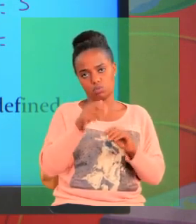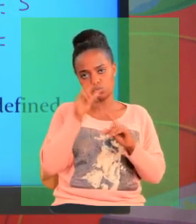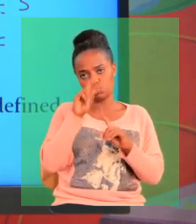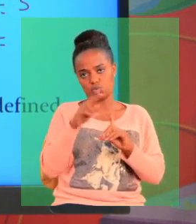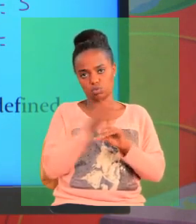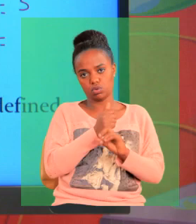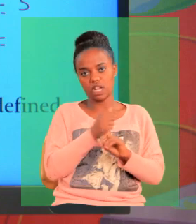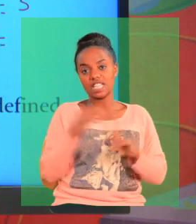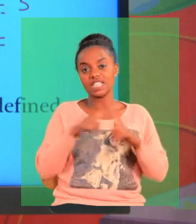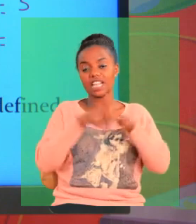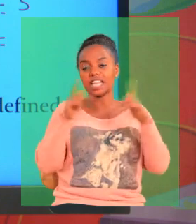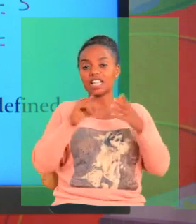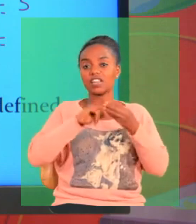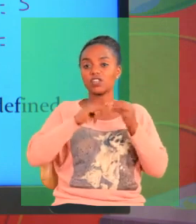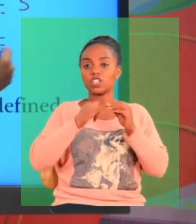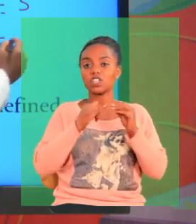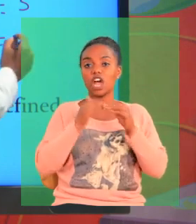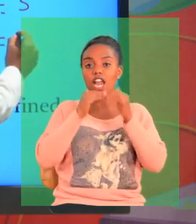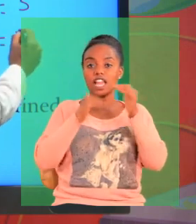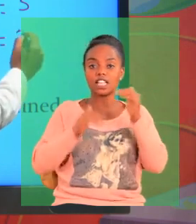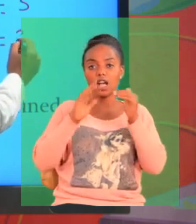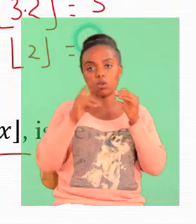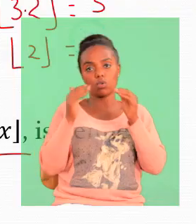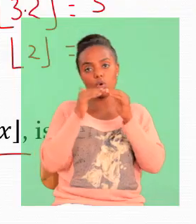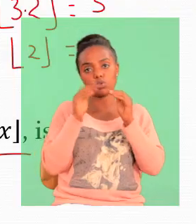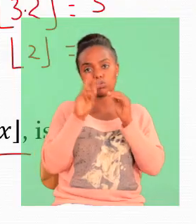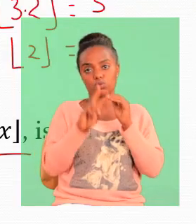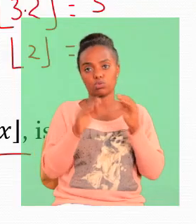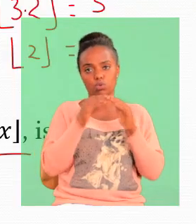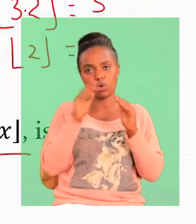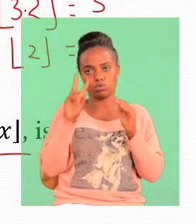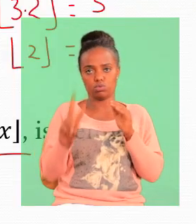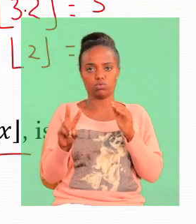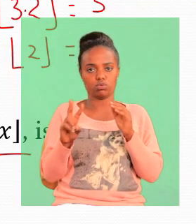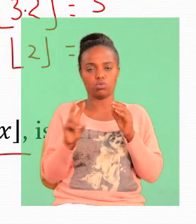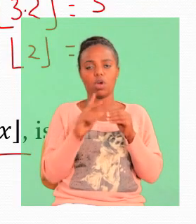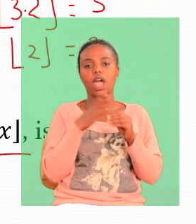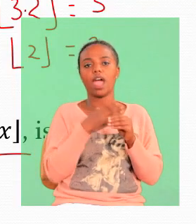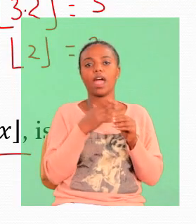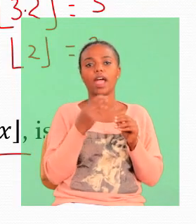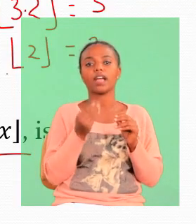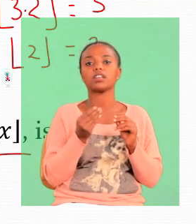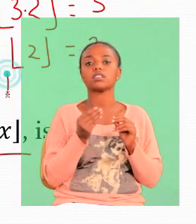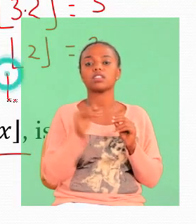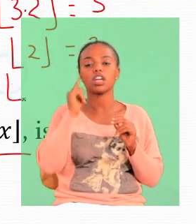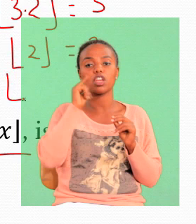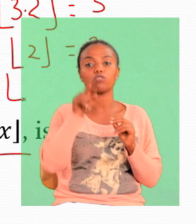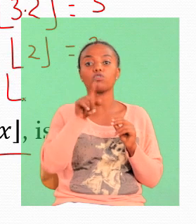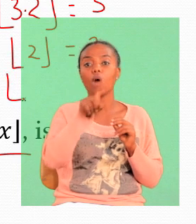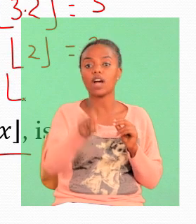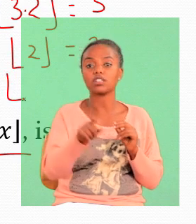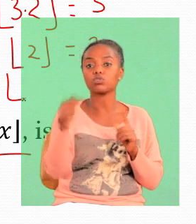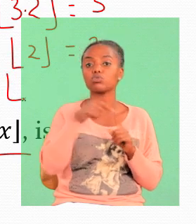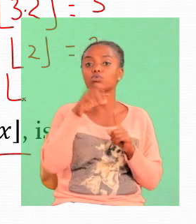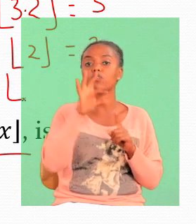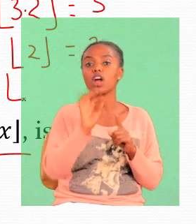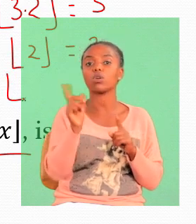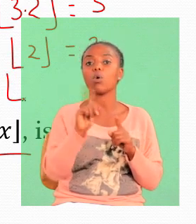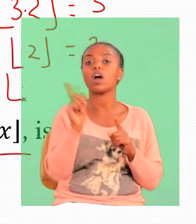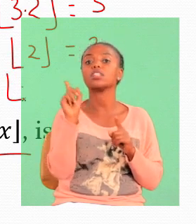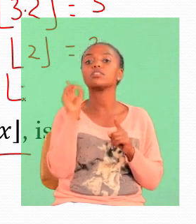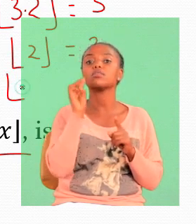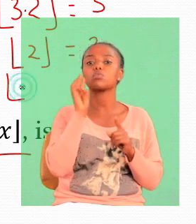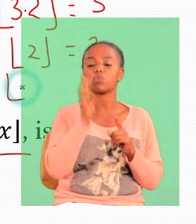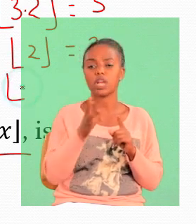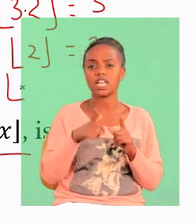greatest integer less than or equal to 2 is it is 2. And if you are asked to find what will be